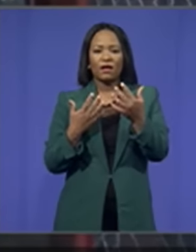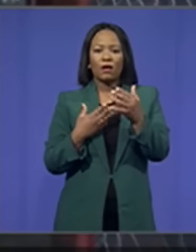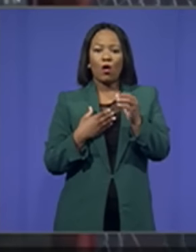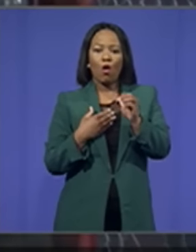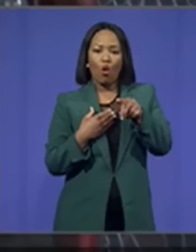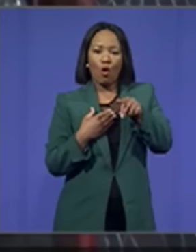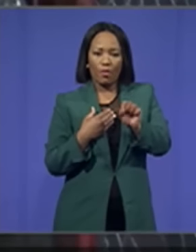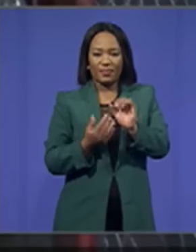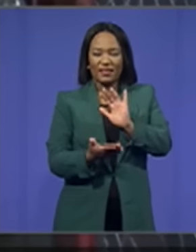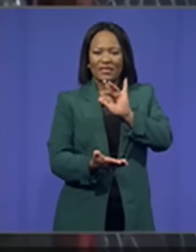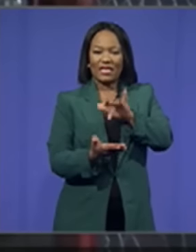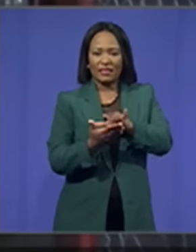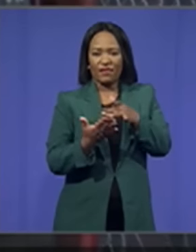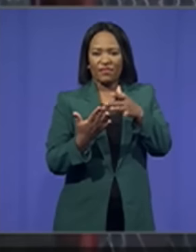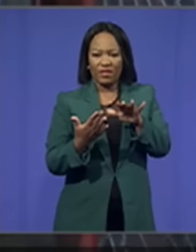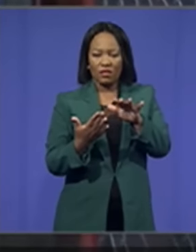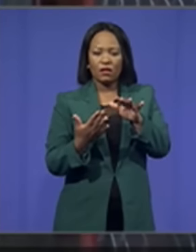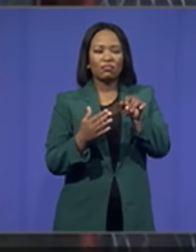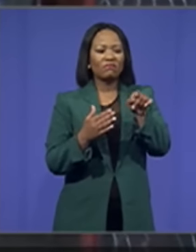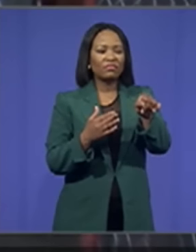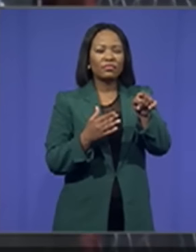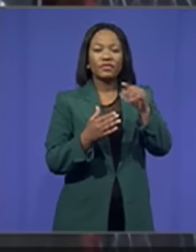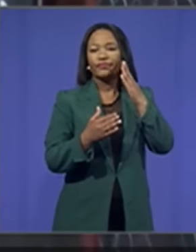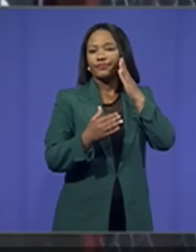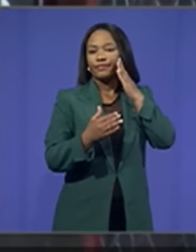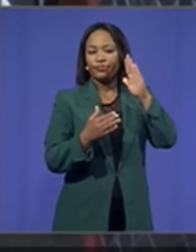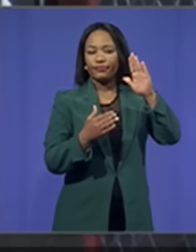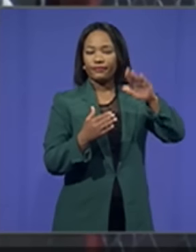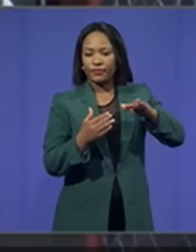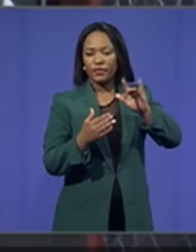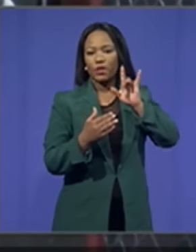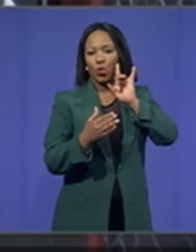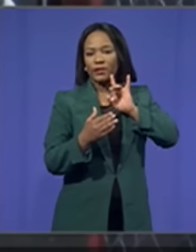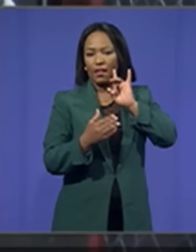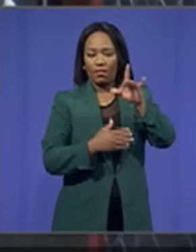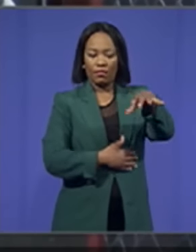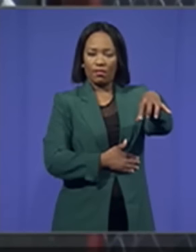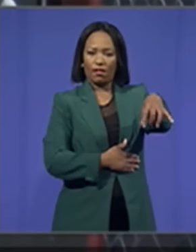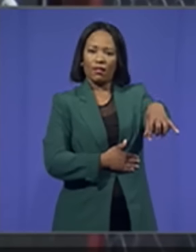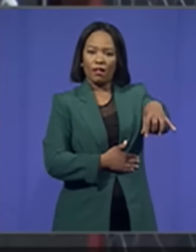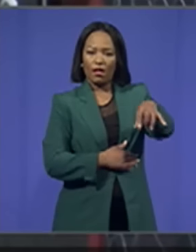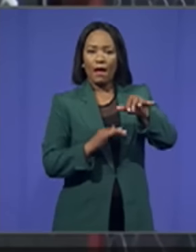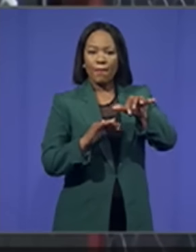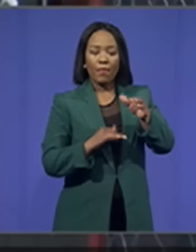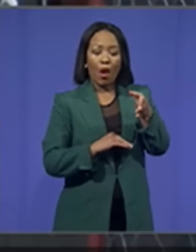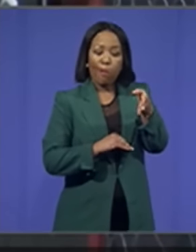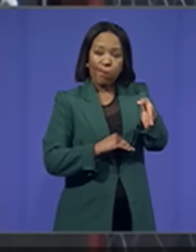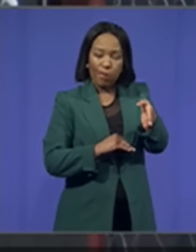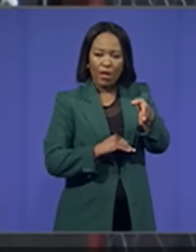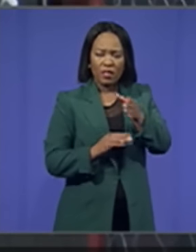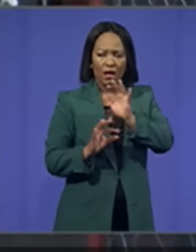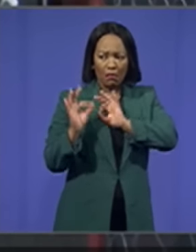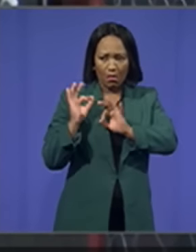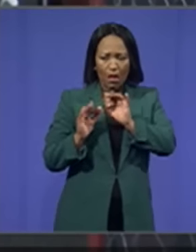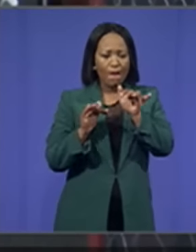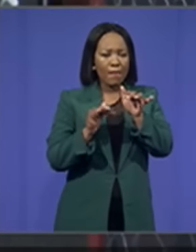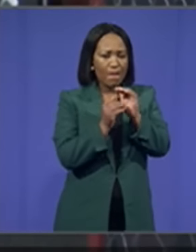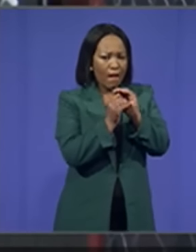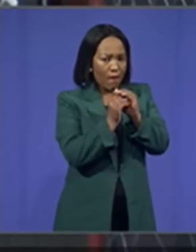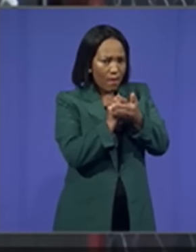hona le sebaka sa ba 8 jwalo ka kile ka hlalosa pele se ilong hore hona le batho bo belaelwang ho ba patuwe mona, mme mapolesa ile